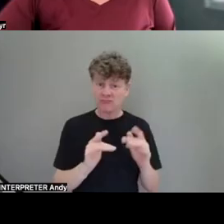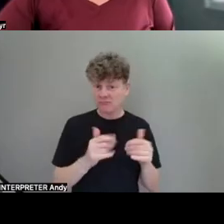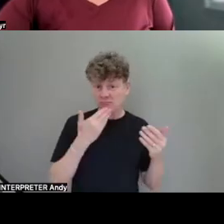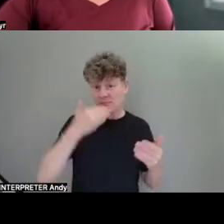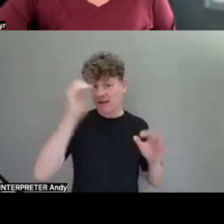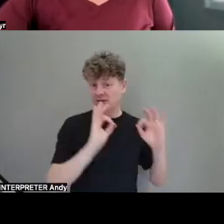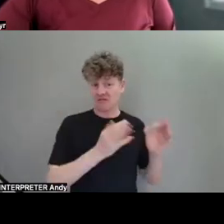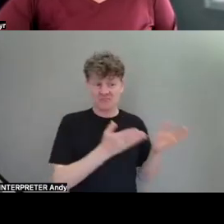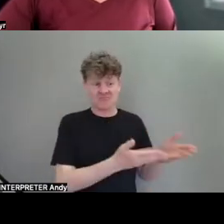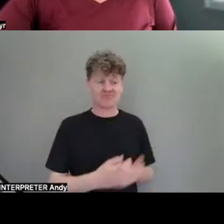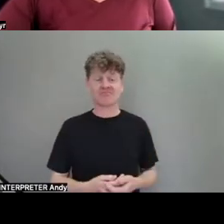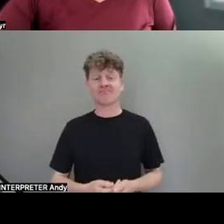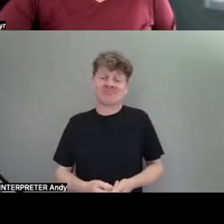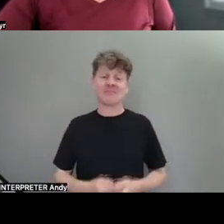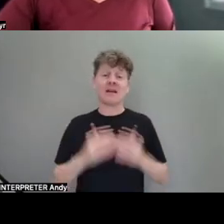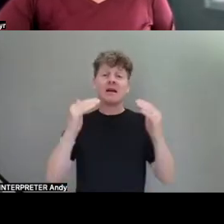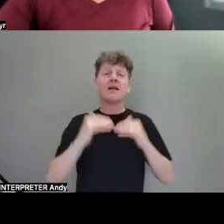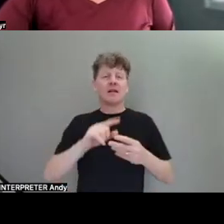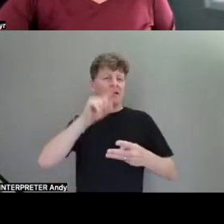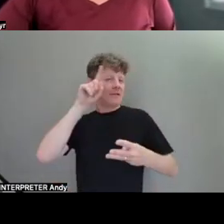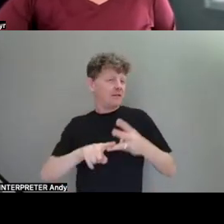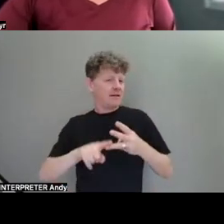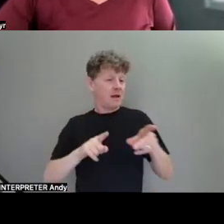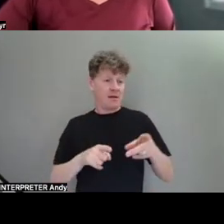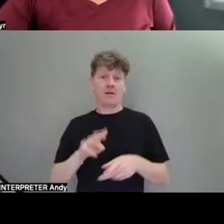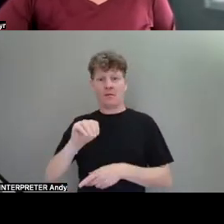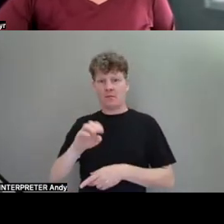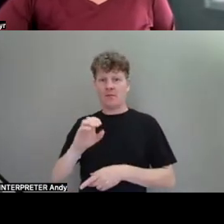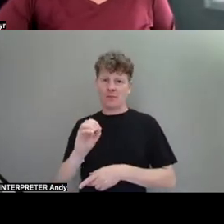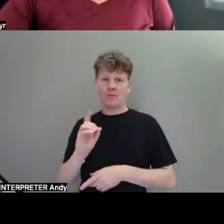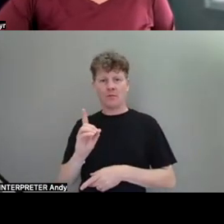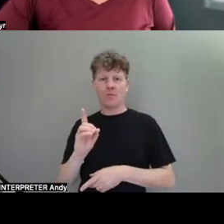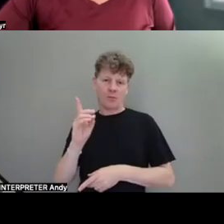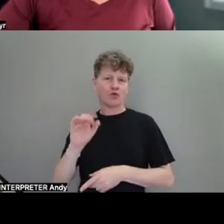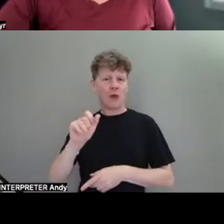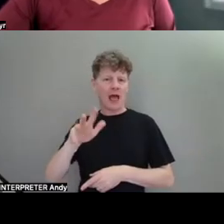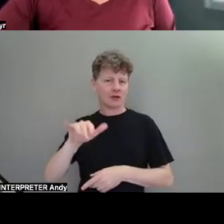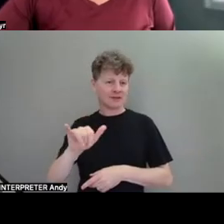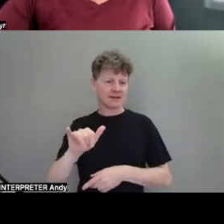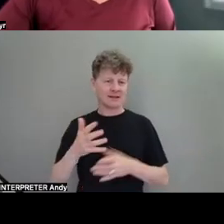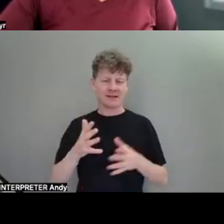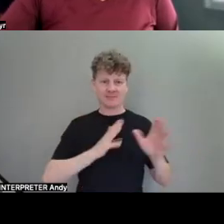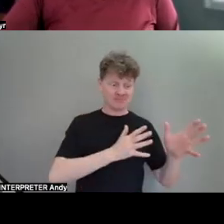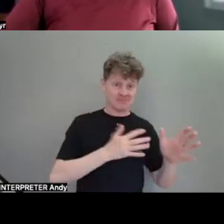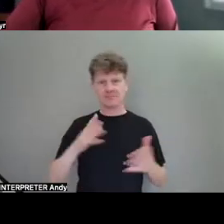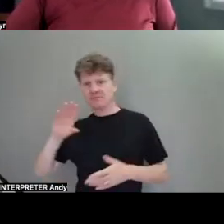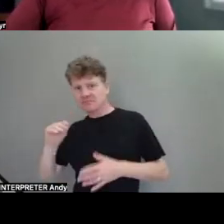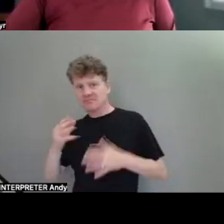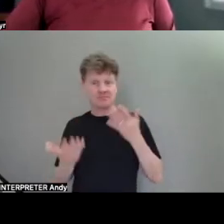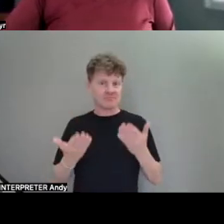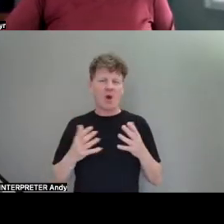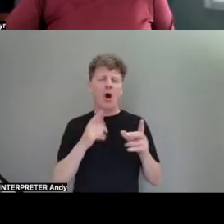And finally, modularity results show that